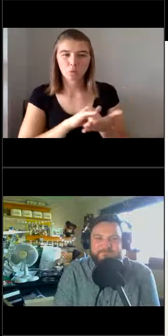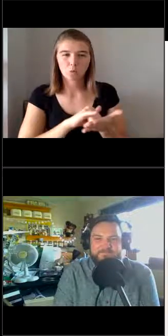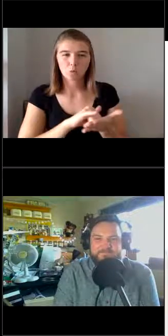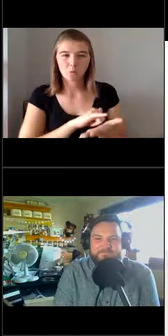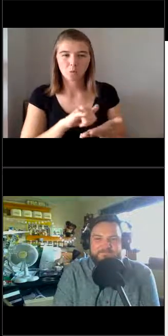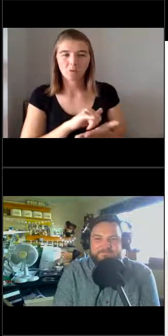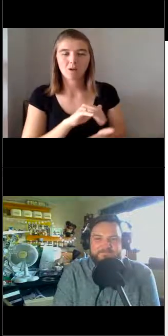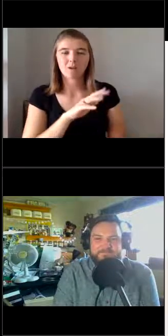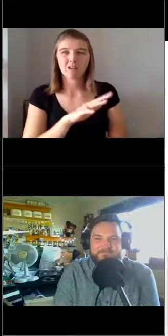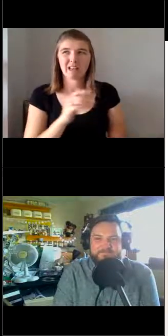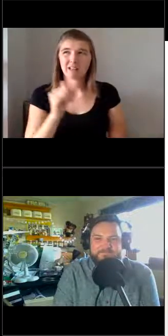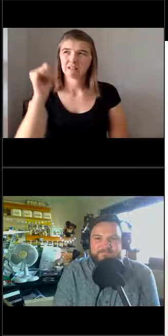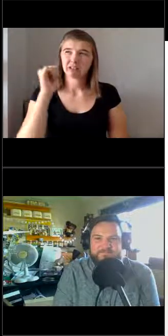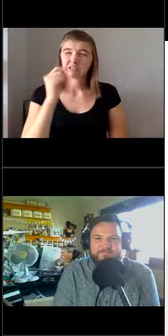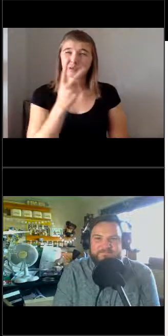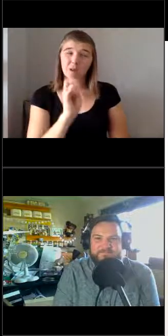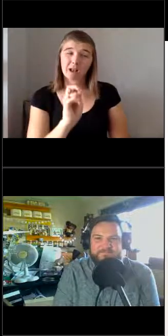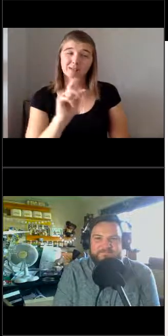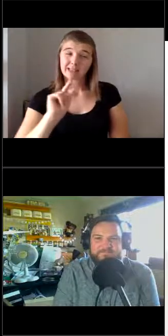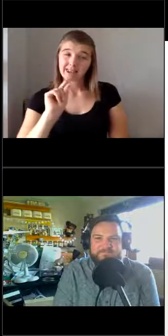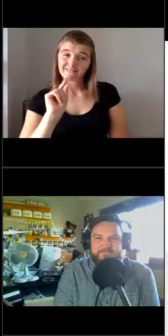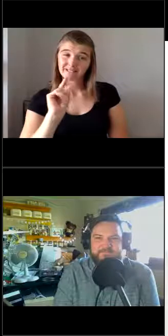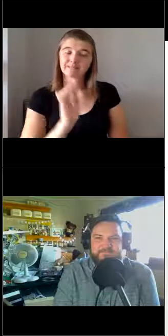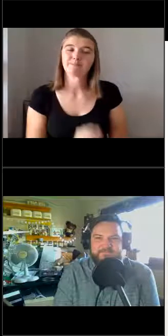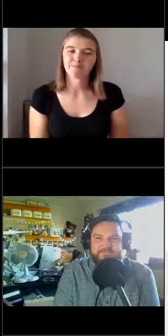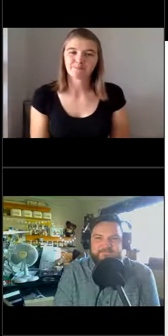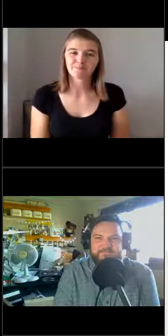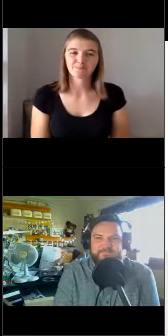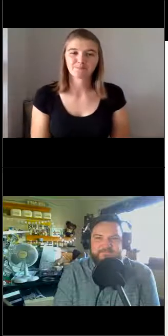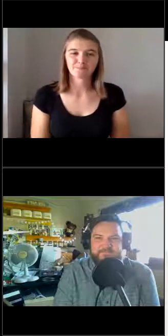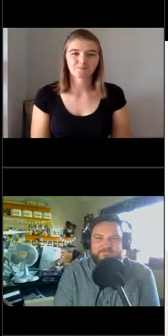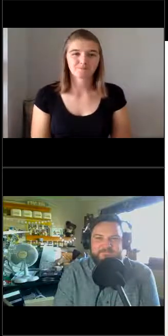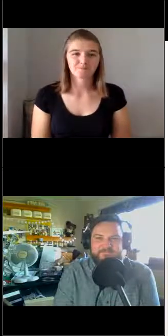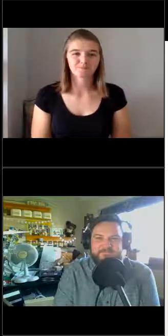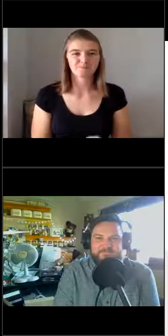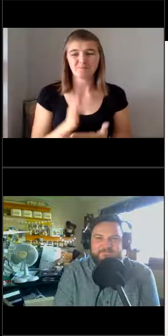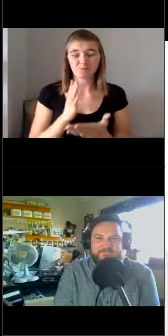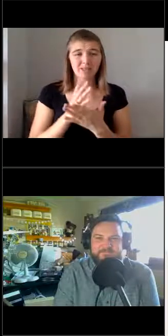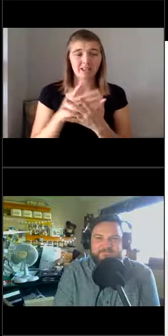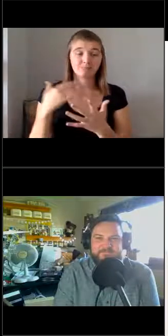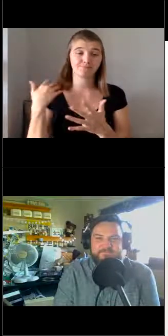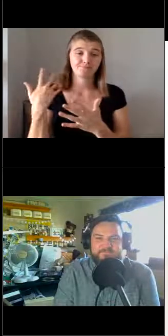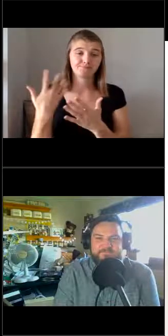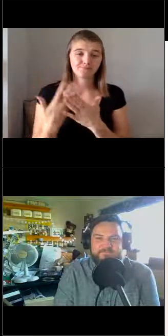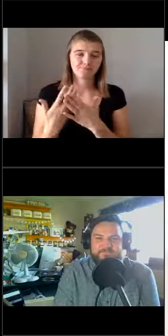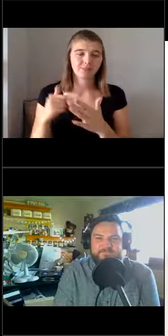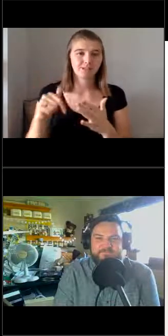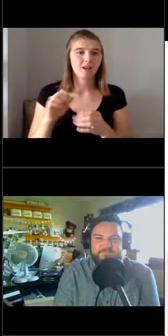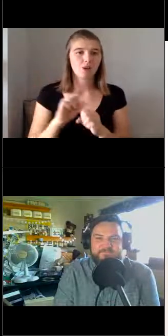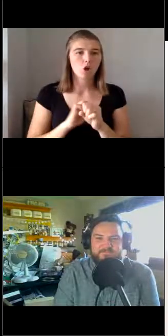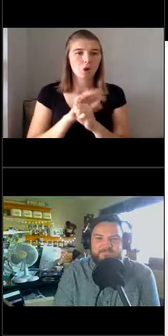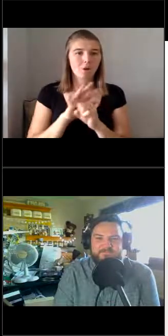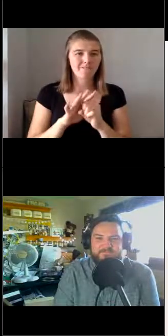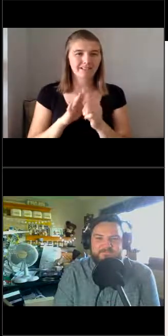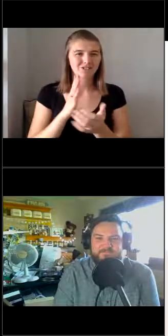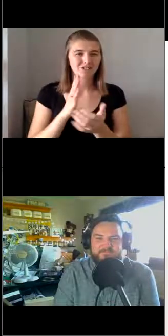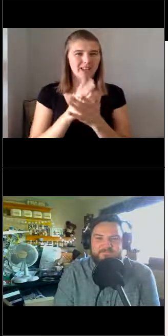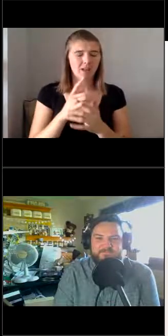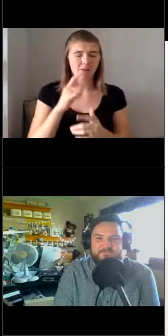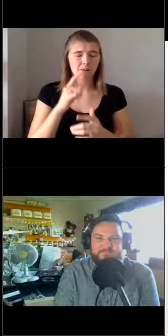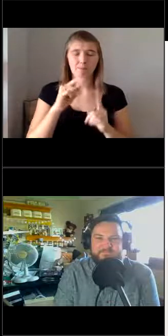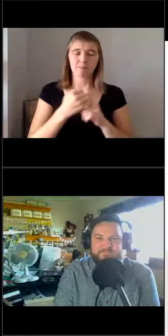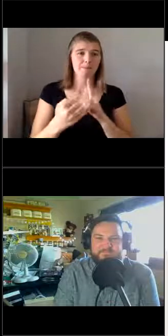in 2011. And this COVID pandemic sort of reminded me of my time in Japan. So